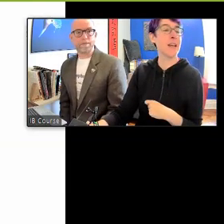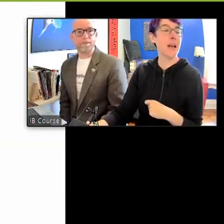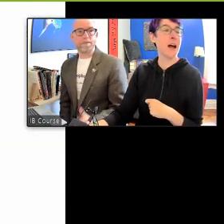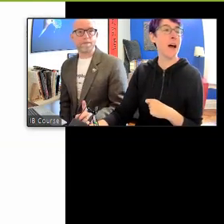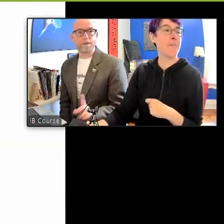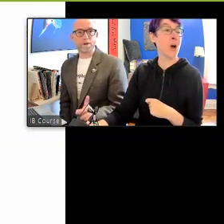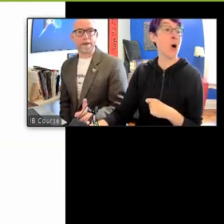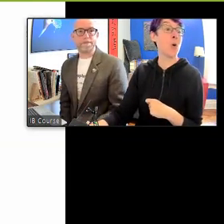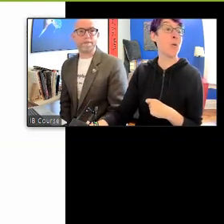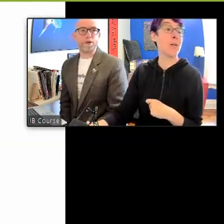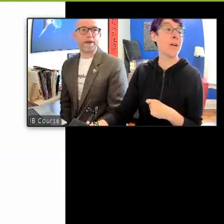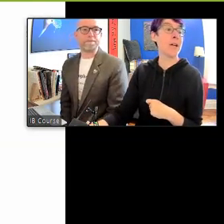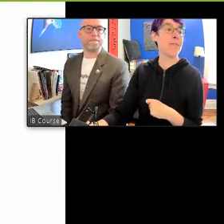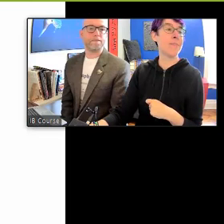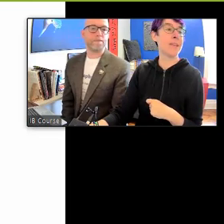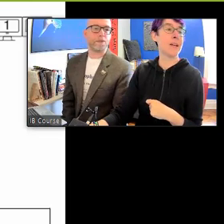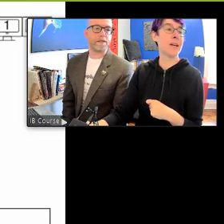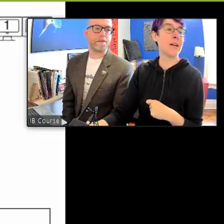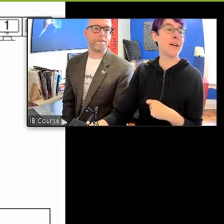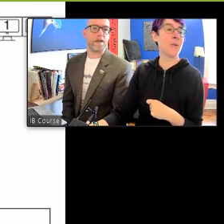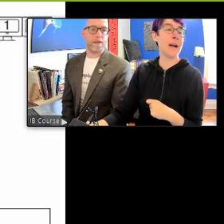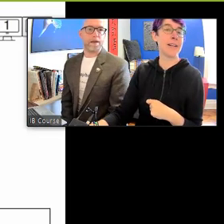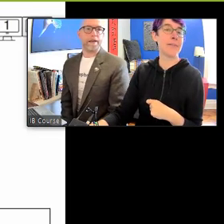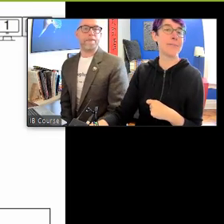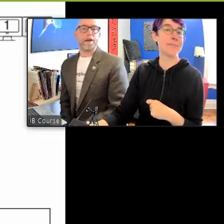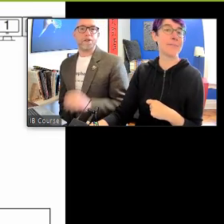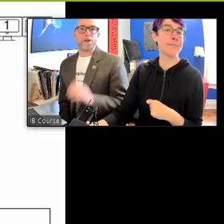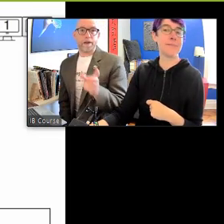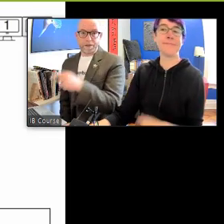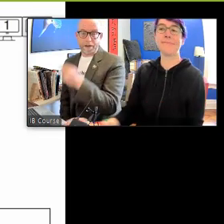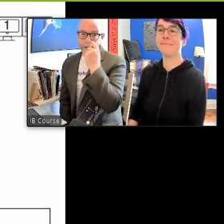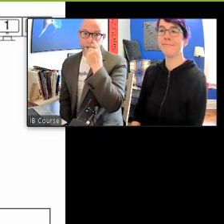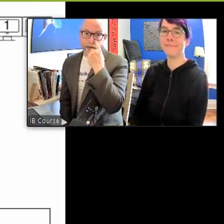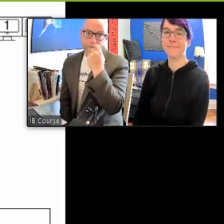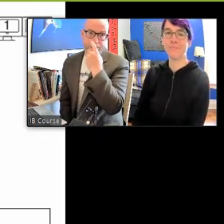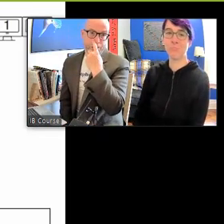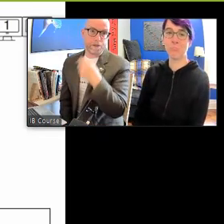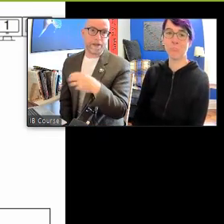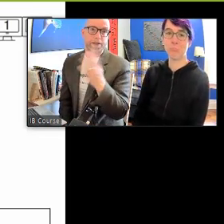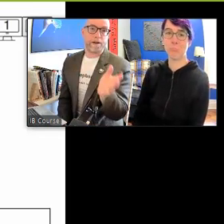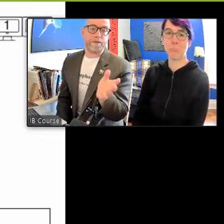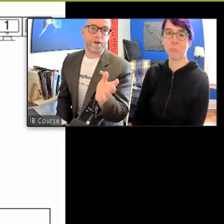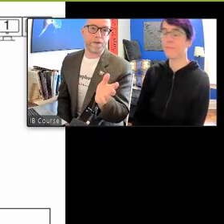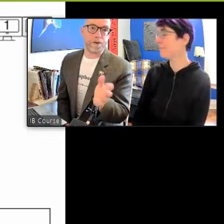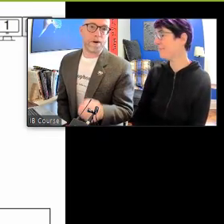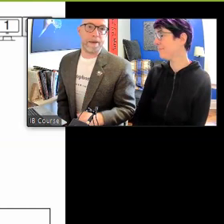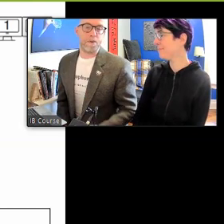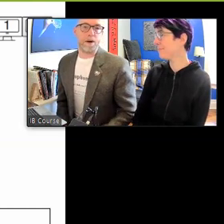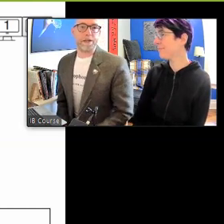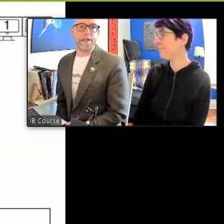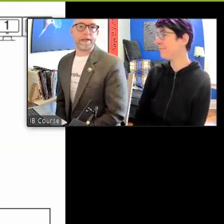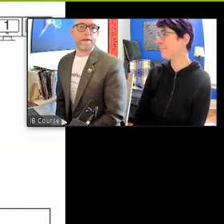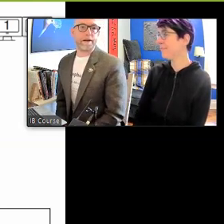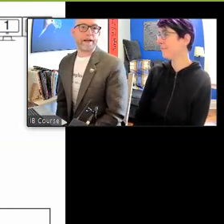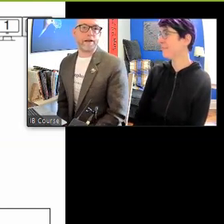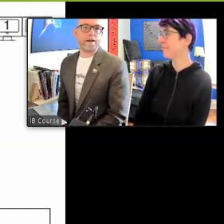implications. Go back 2 seconds. Go back. Yeah. So I put it in the chat, but it's just so that it's here for those of you who are maybe